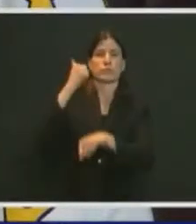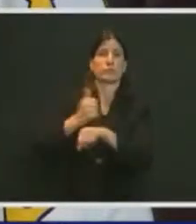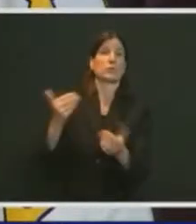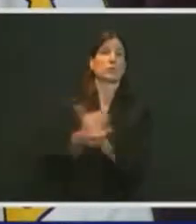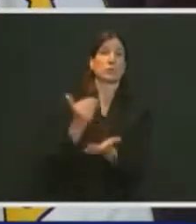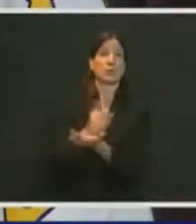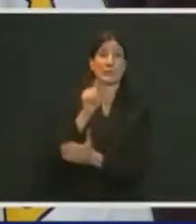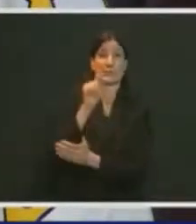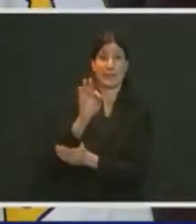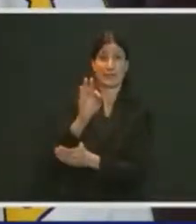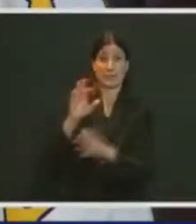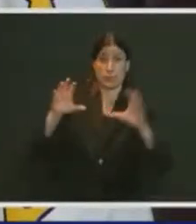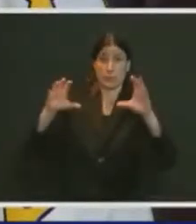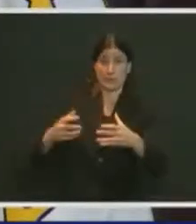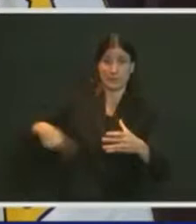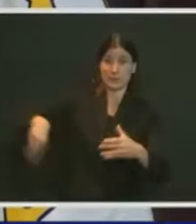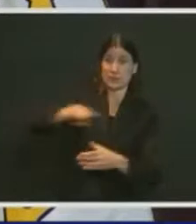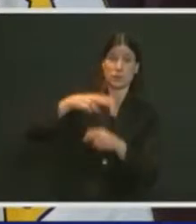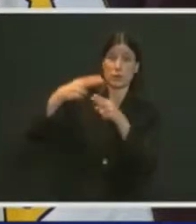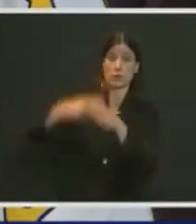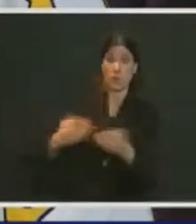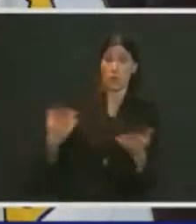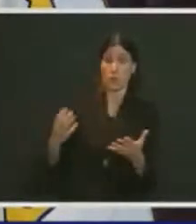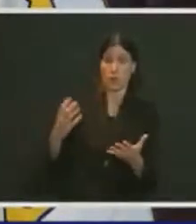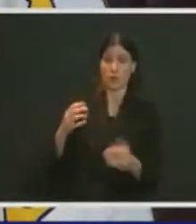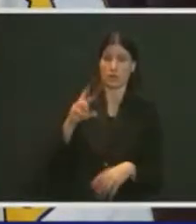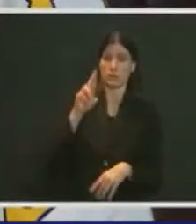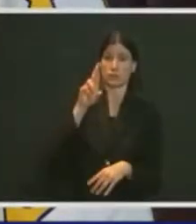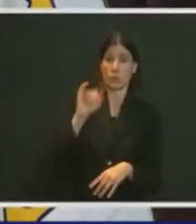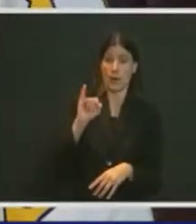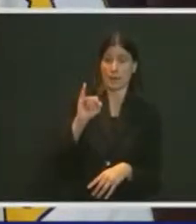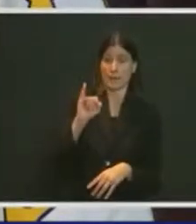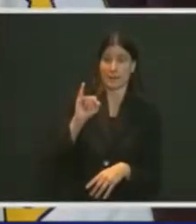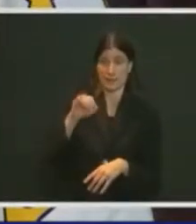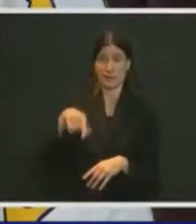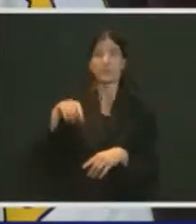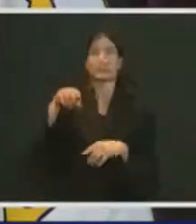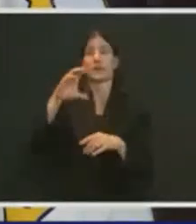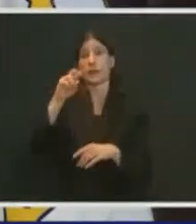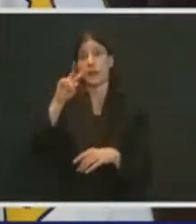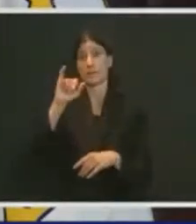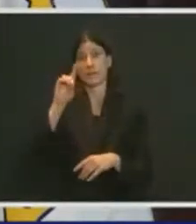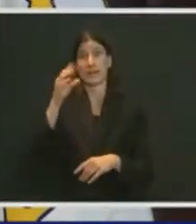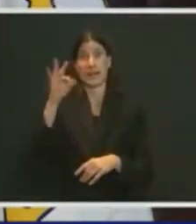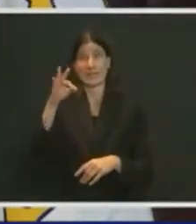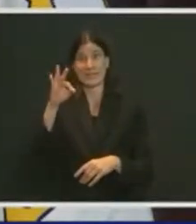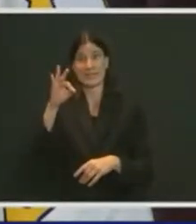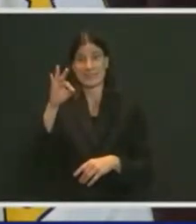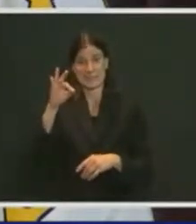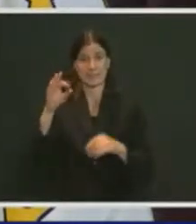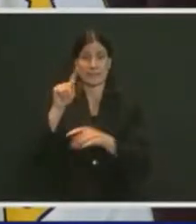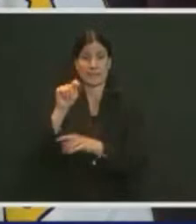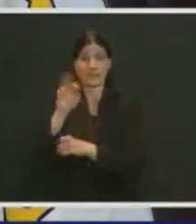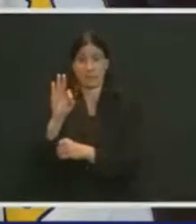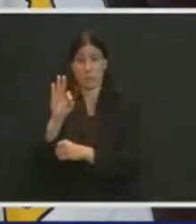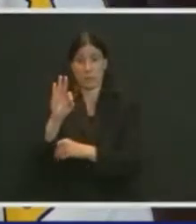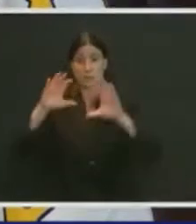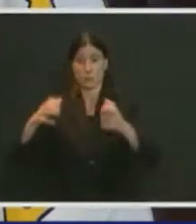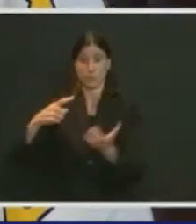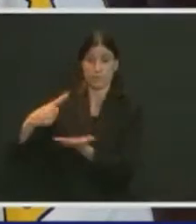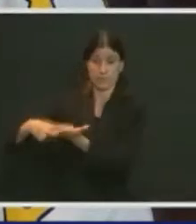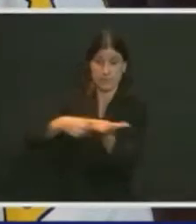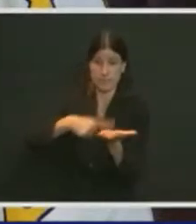these experts who have committed time and are already fully engaged in evaluating this test,